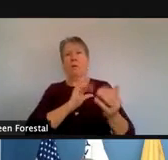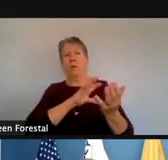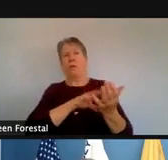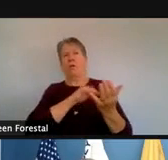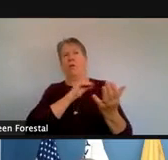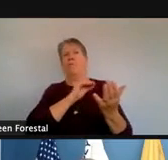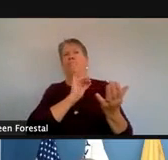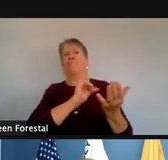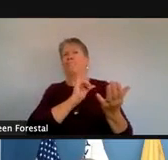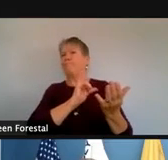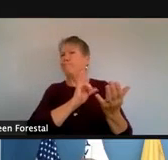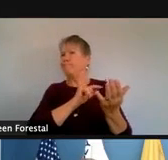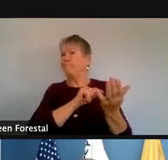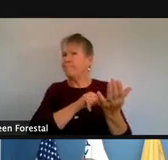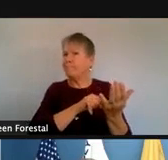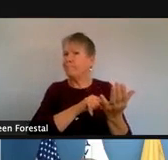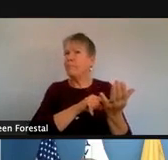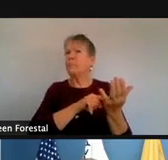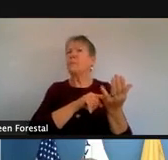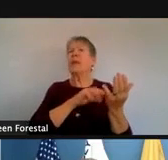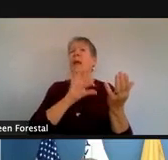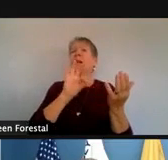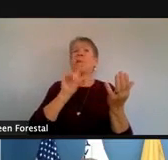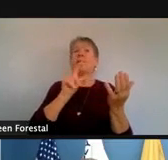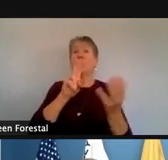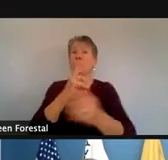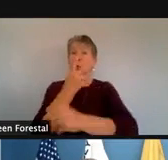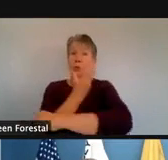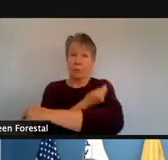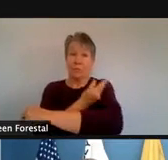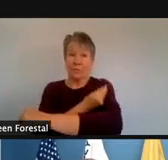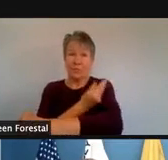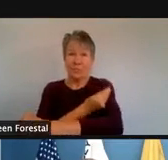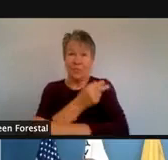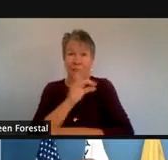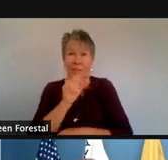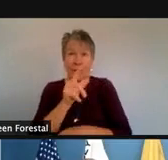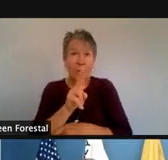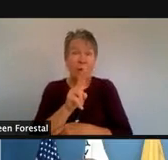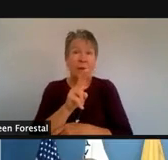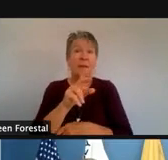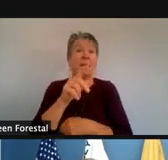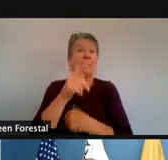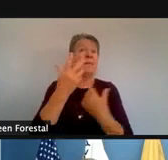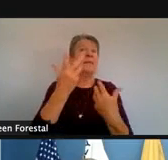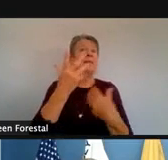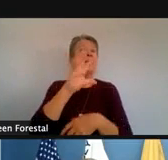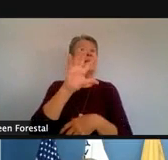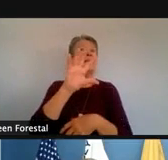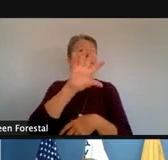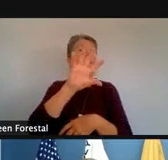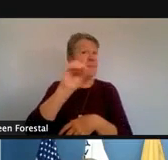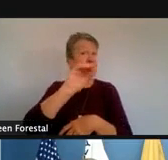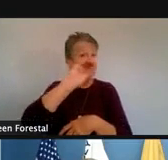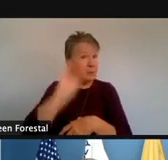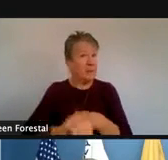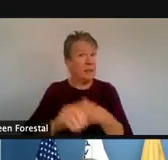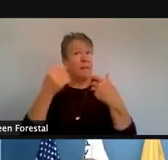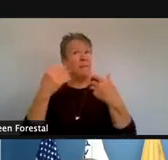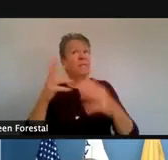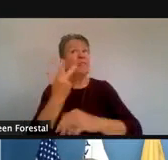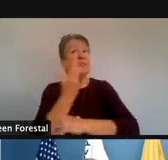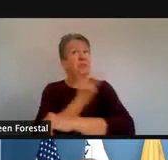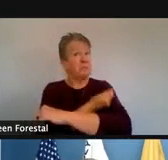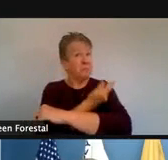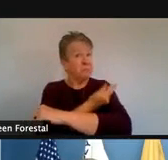about 50% of the population in the state receiving the vaccine, of which about a little over 70% of them are children.